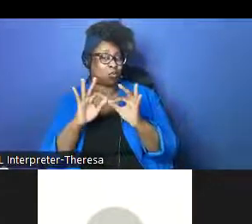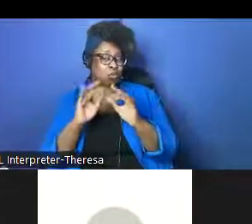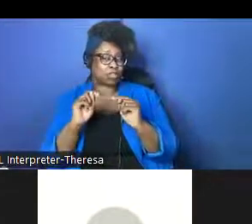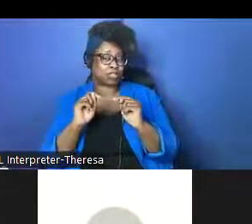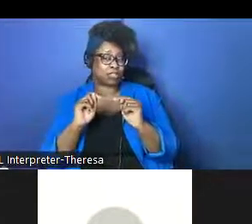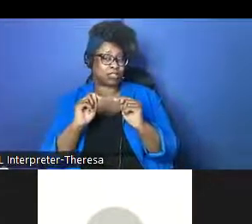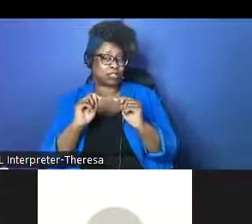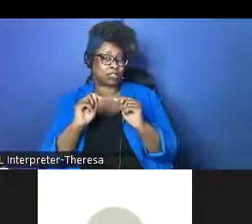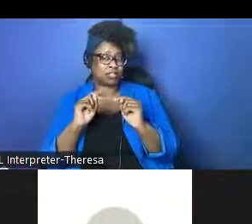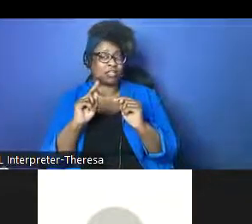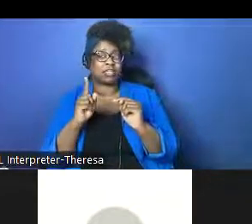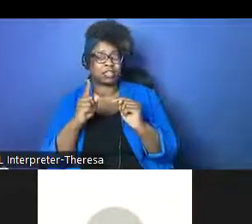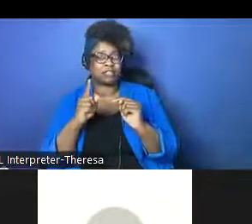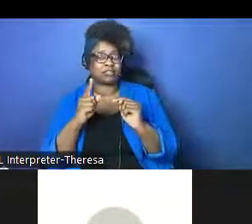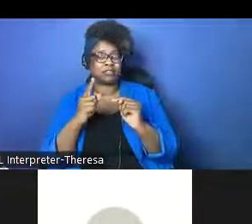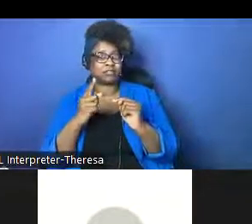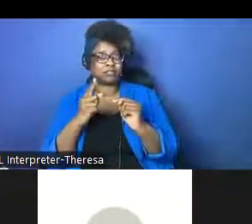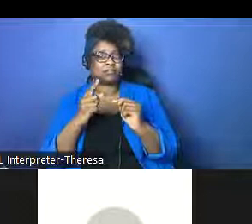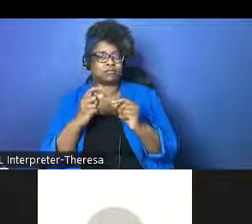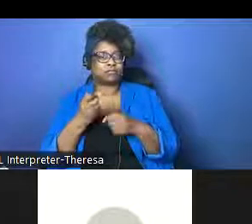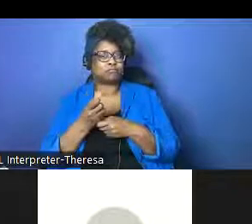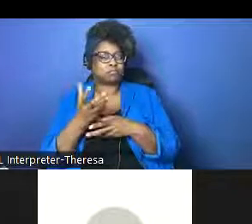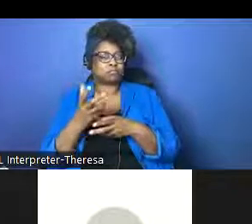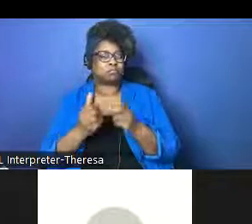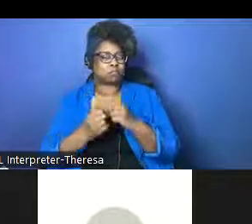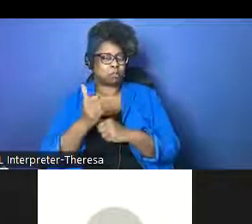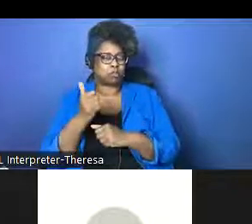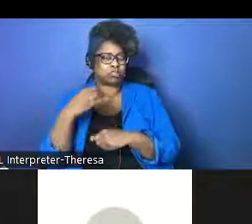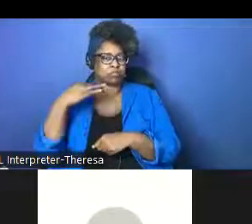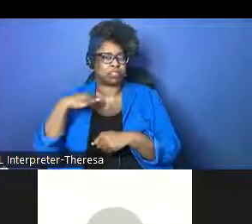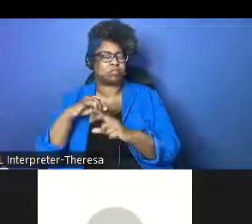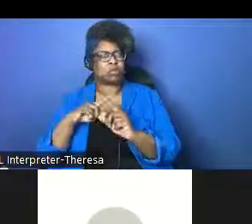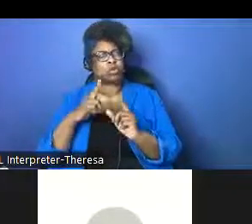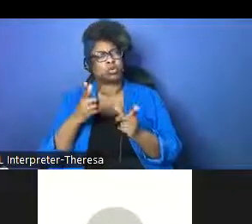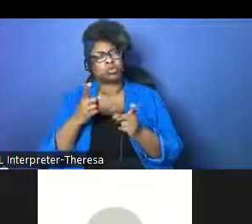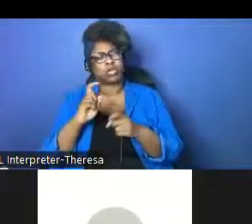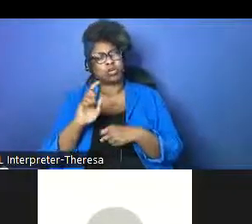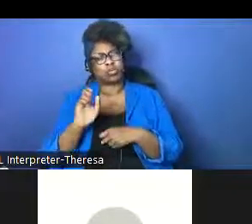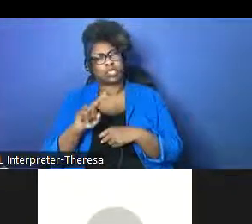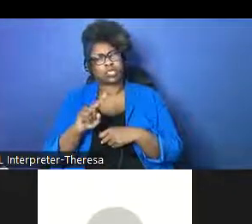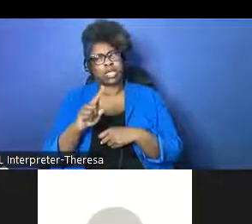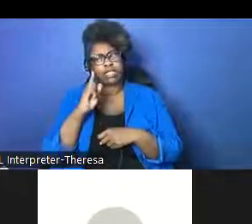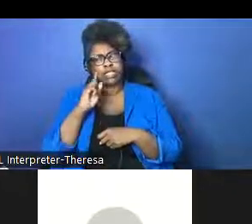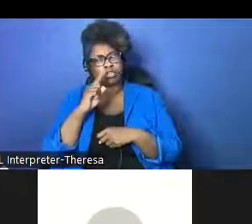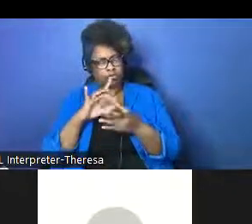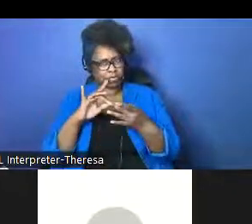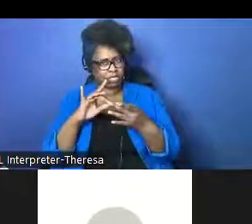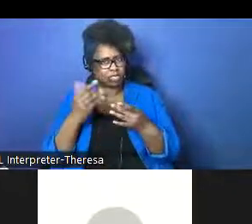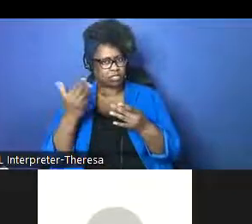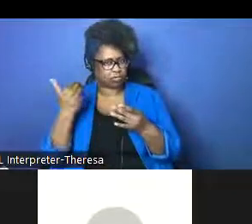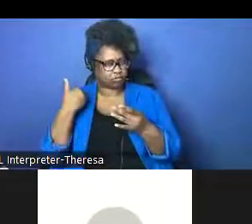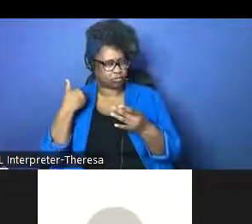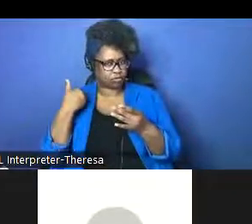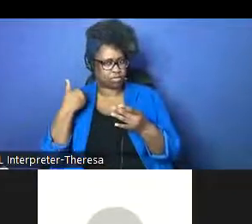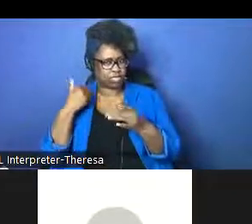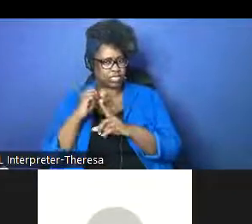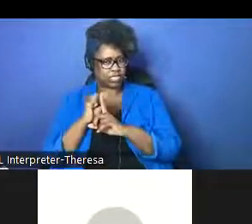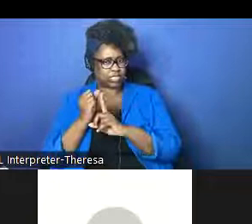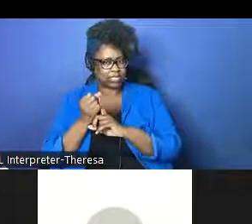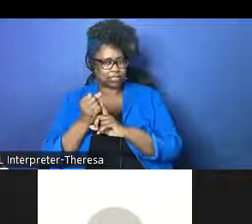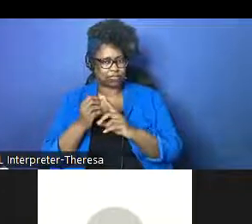think it produces the most benefits. But I did also just have a quick question, and I think you might have mentioned this during the previous scenario as